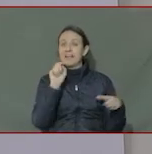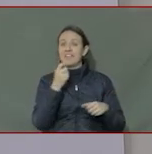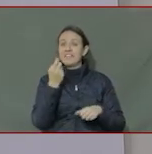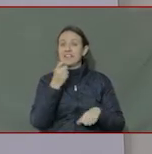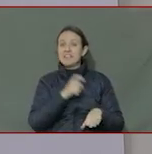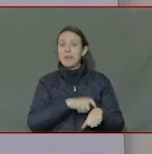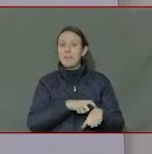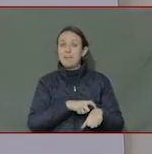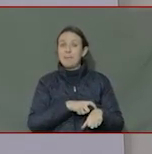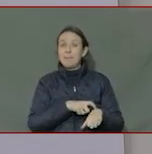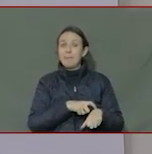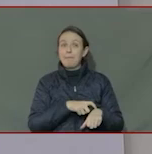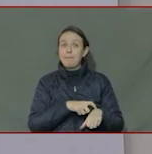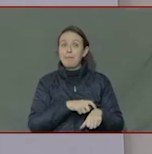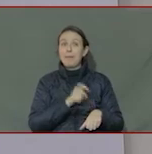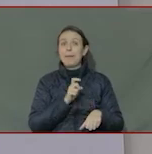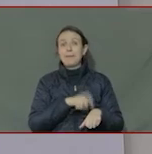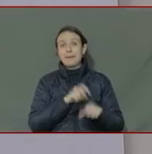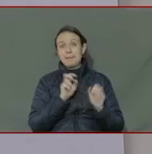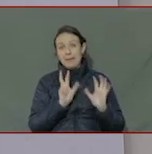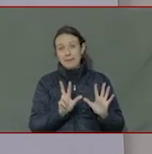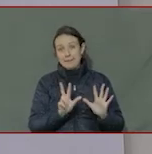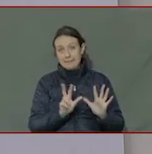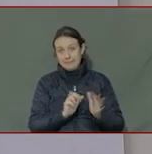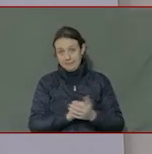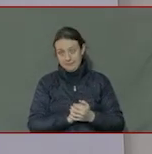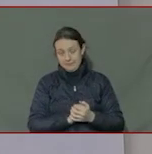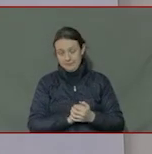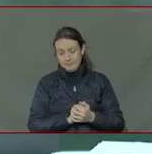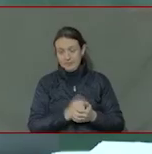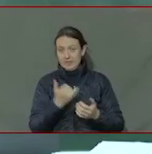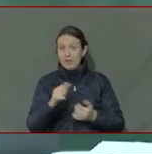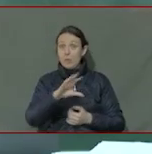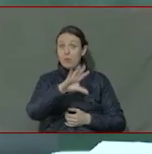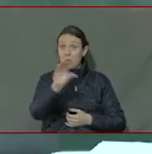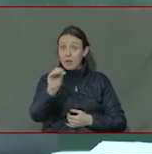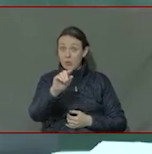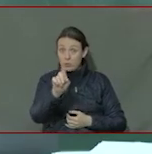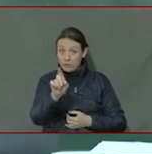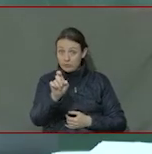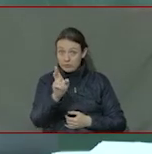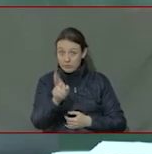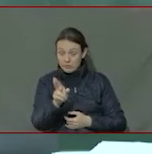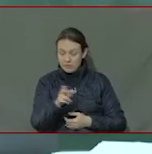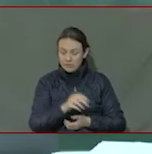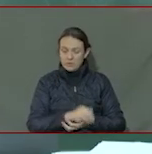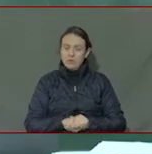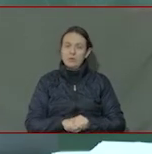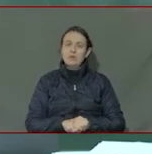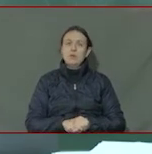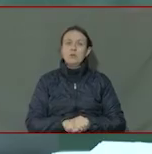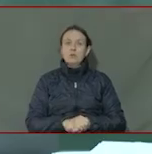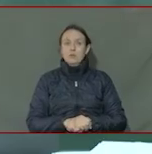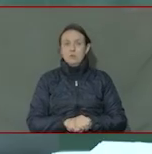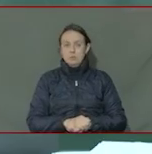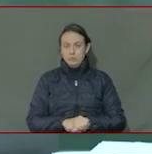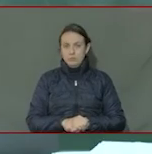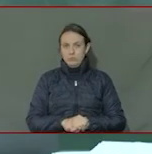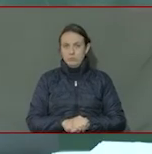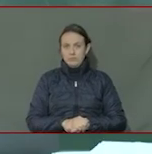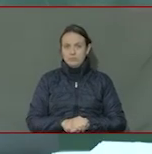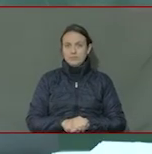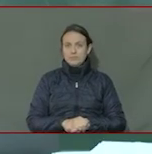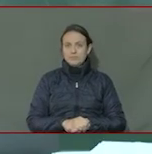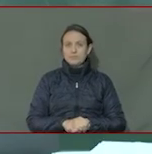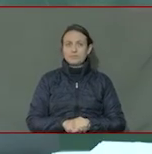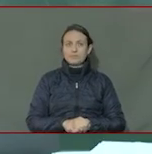when? All right. Now shout out, please. I'm going to ask a number of questions. Let's focus on the